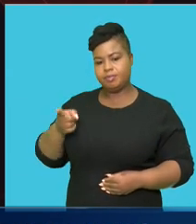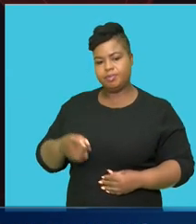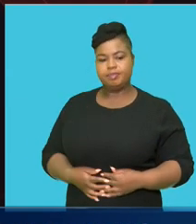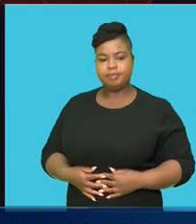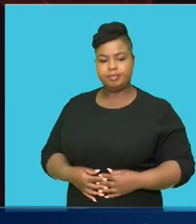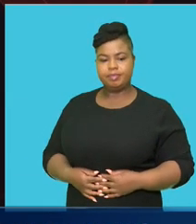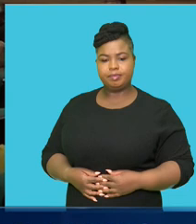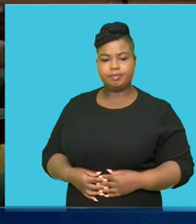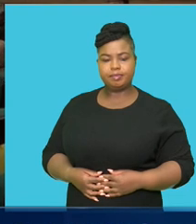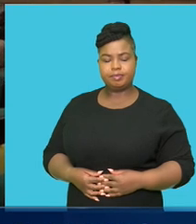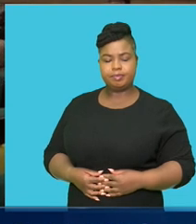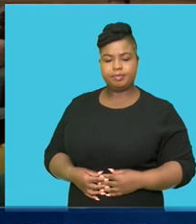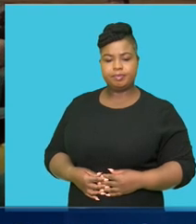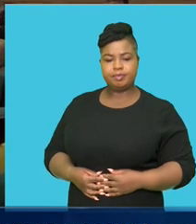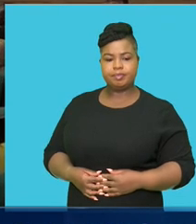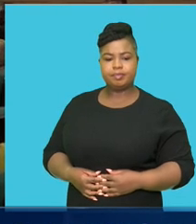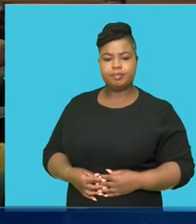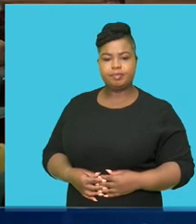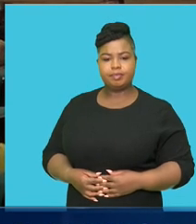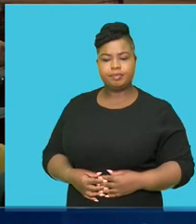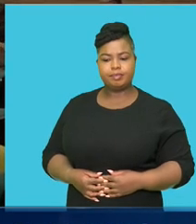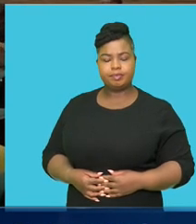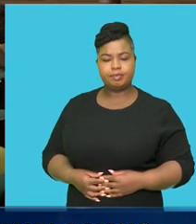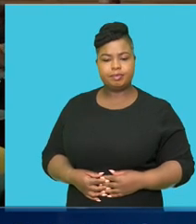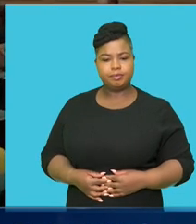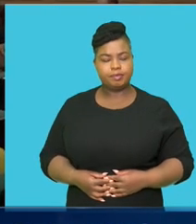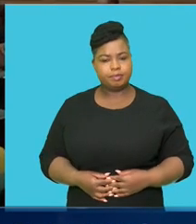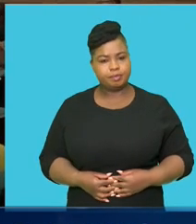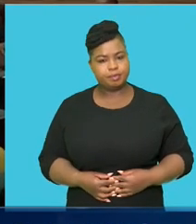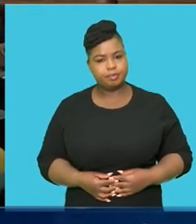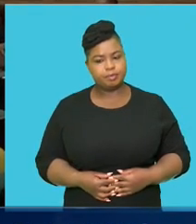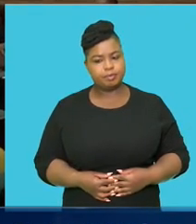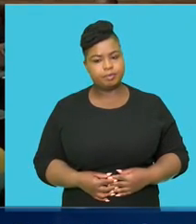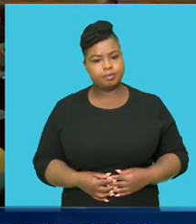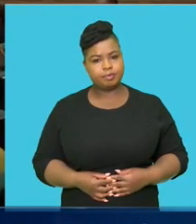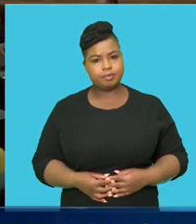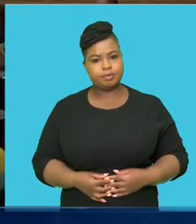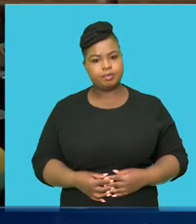abasafufusa. Ezindabeni zeSoweto TV, nginginokulunga Mthembu ngiseSandton.